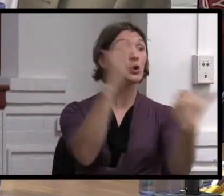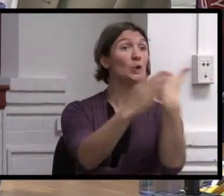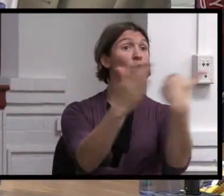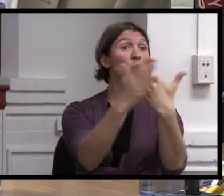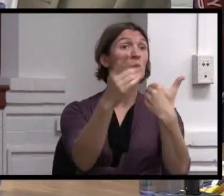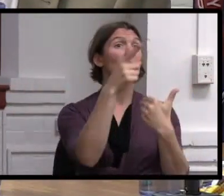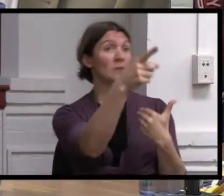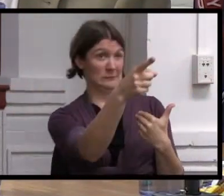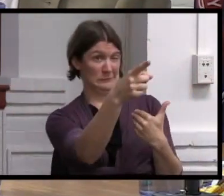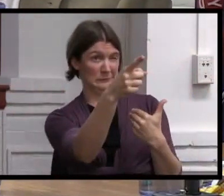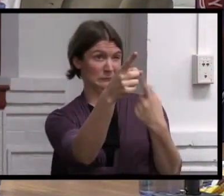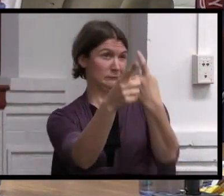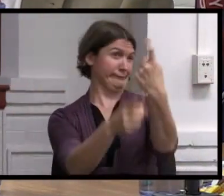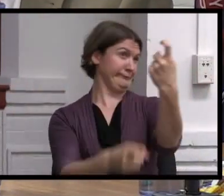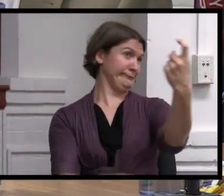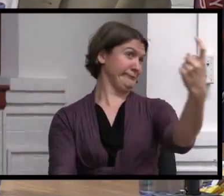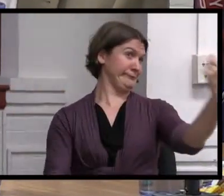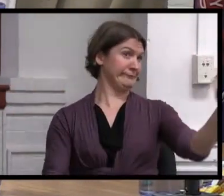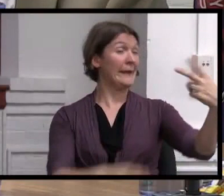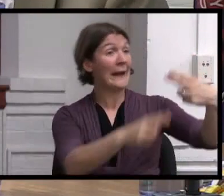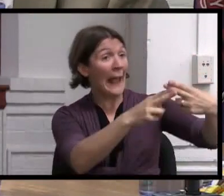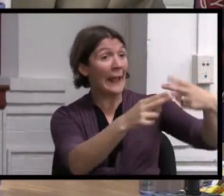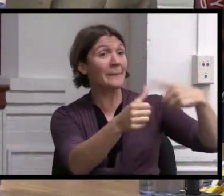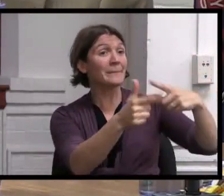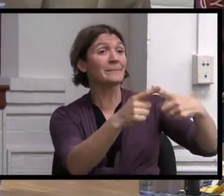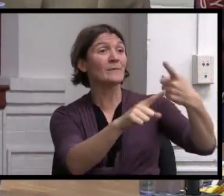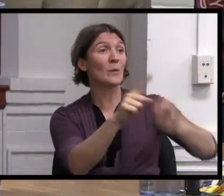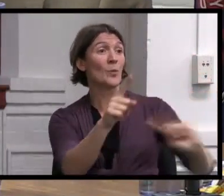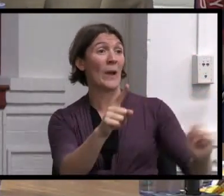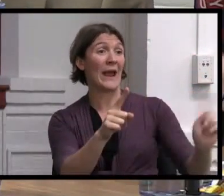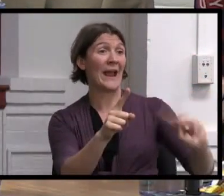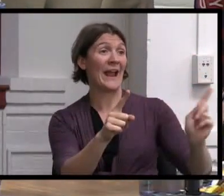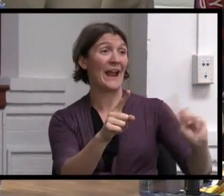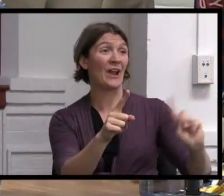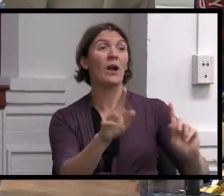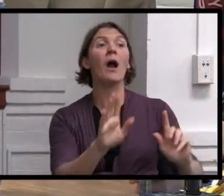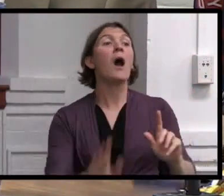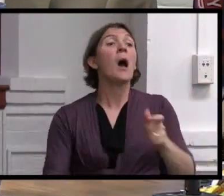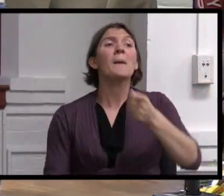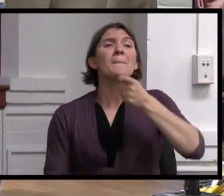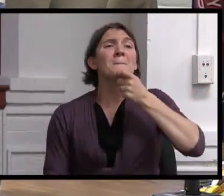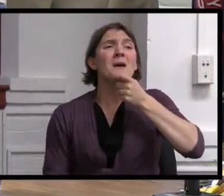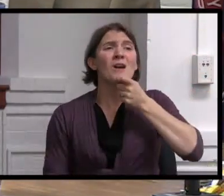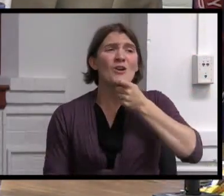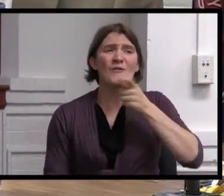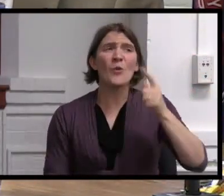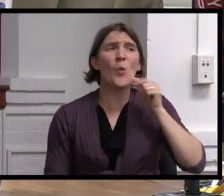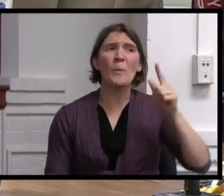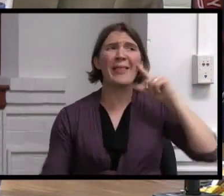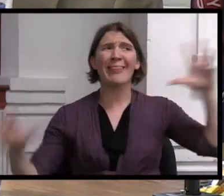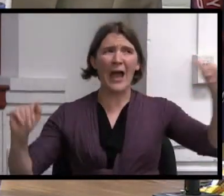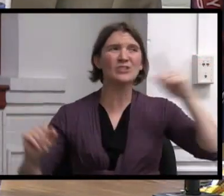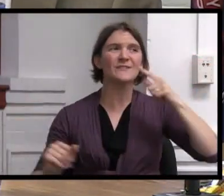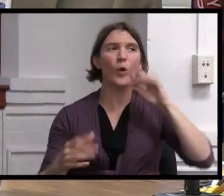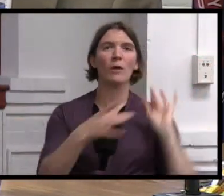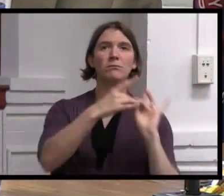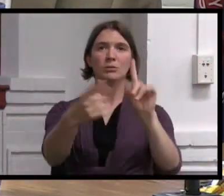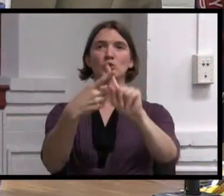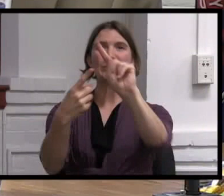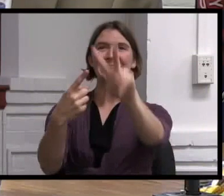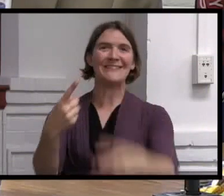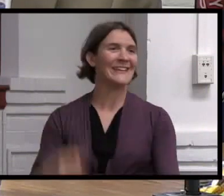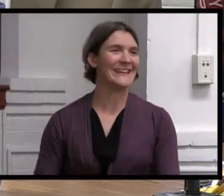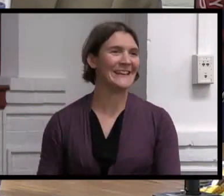you come up to the microphone and give us your name and where you're from, and the microphone is for the television, so you're not gonna hear yourself amplified. Aha,